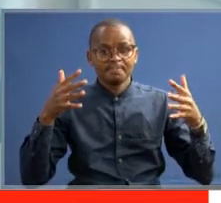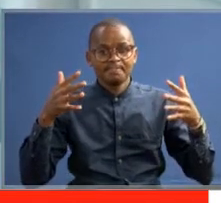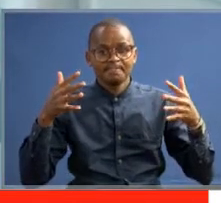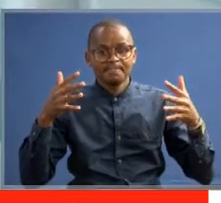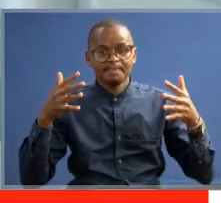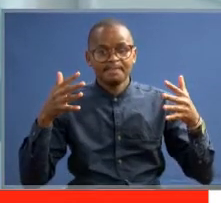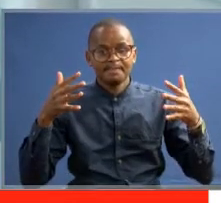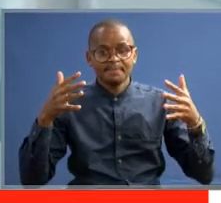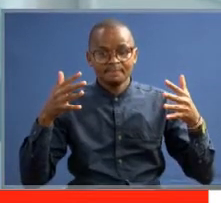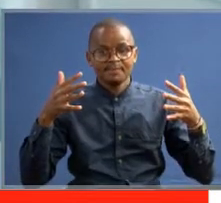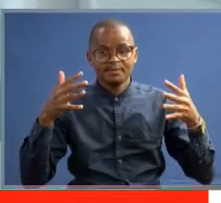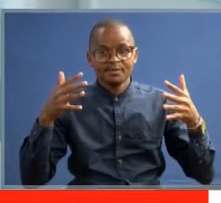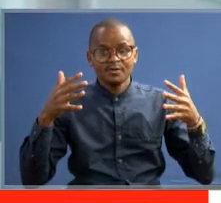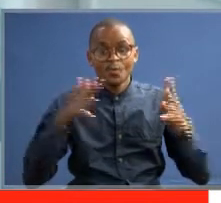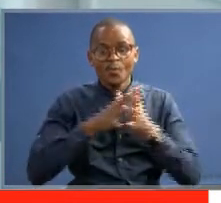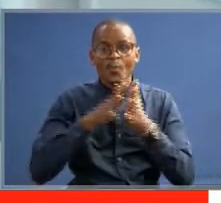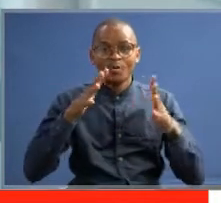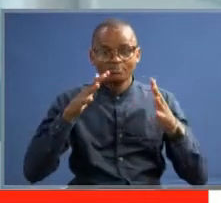and more robust